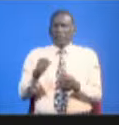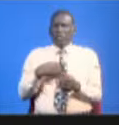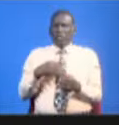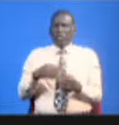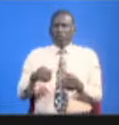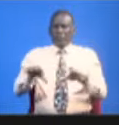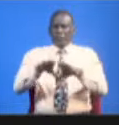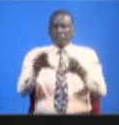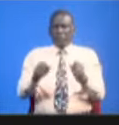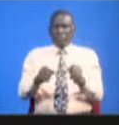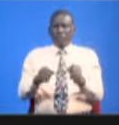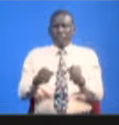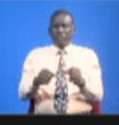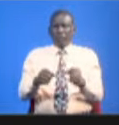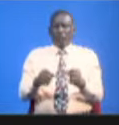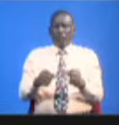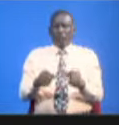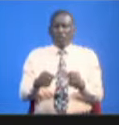sport ecosystem,